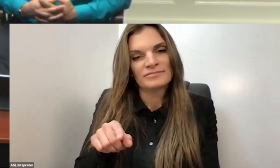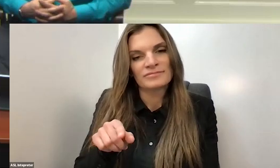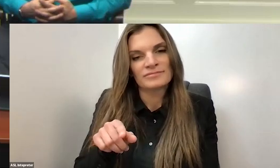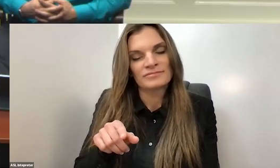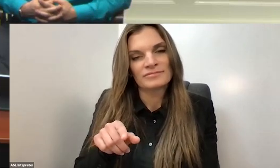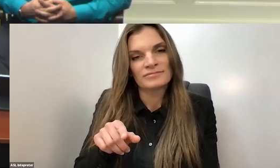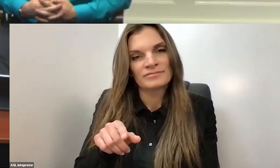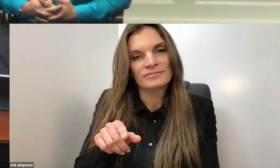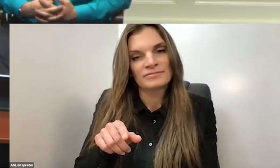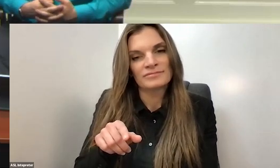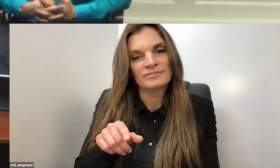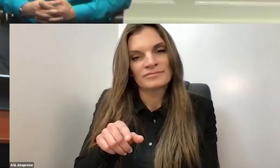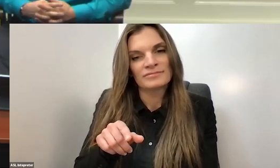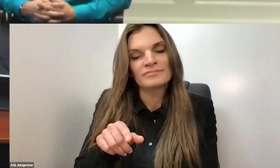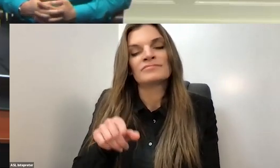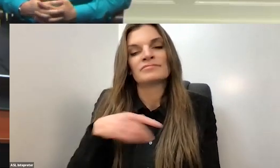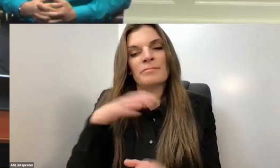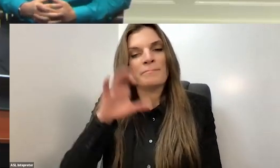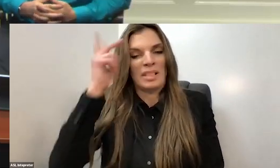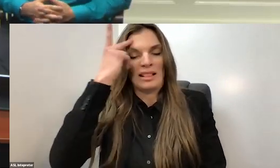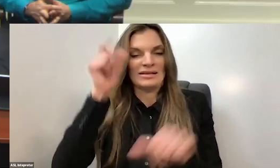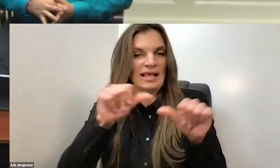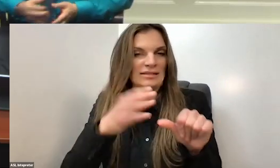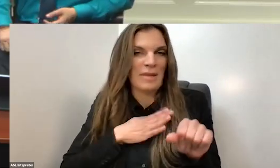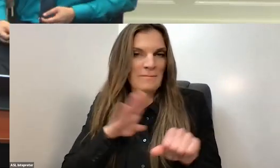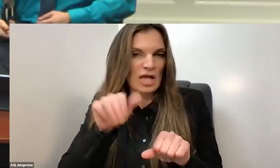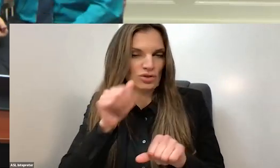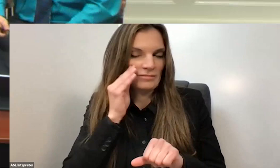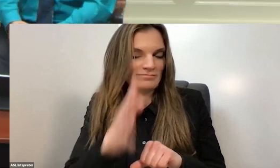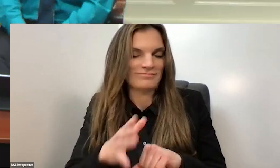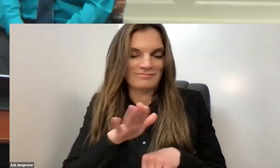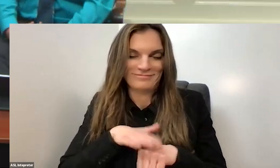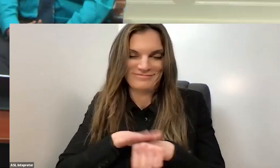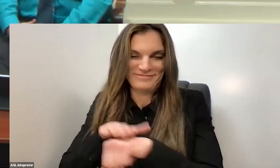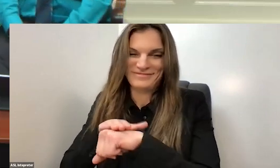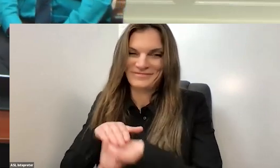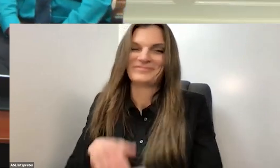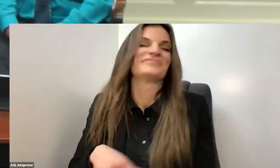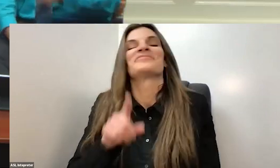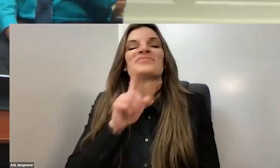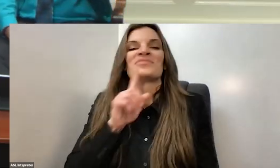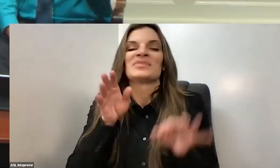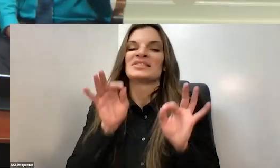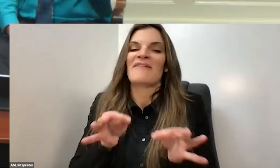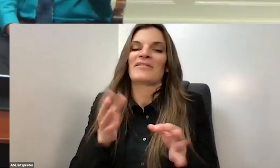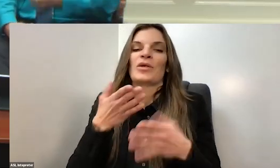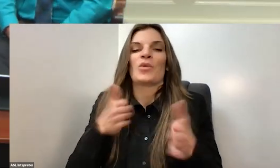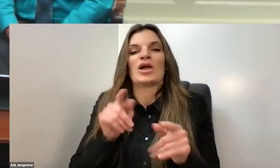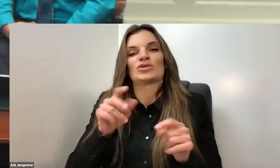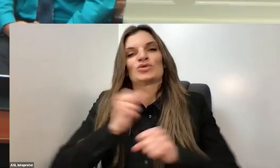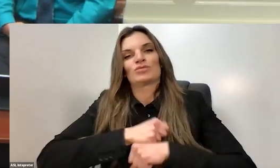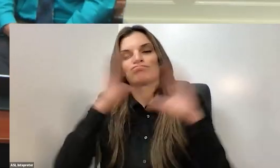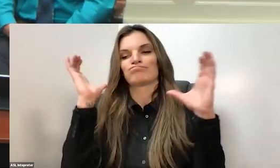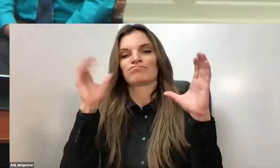going to defer there because I know that they are, there's definitely a framework and there's things happening